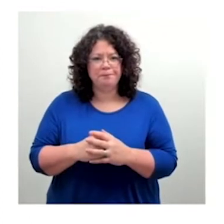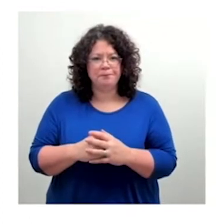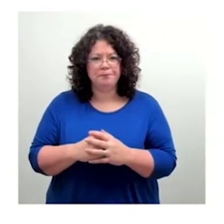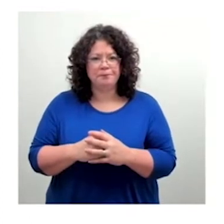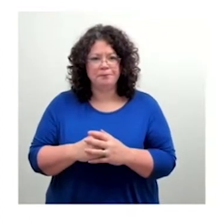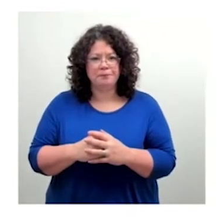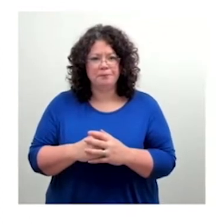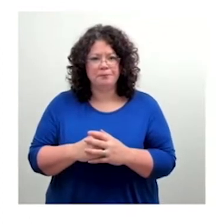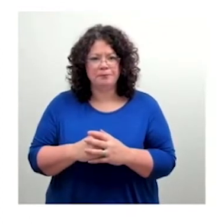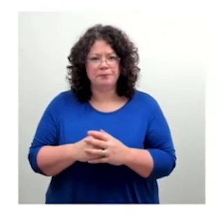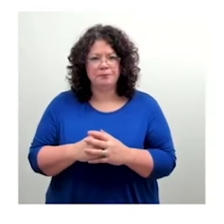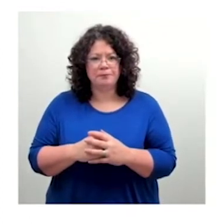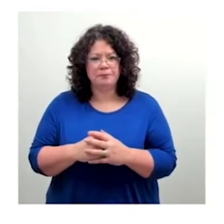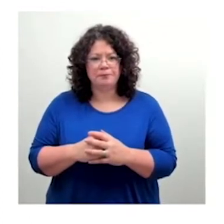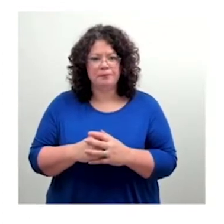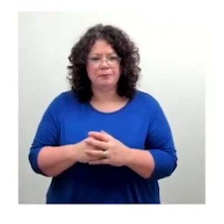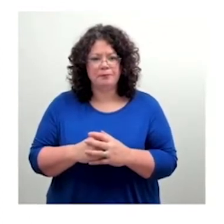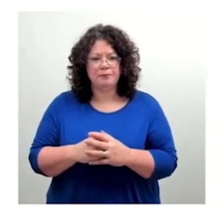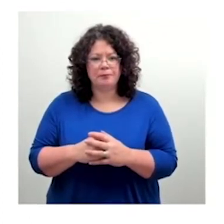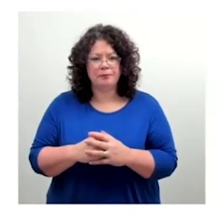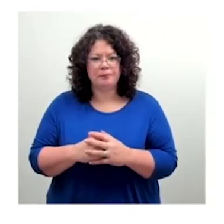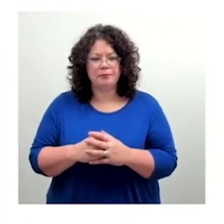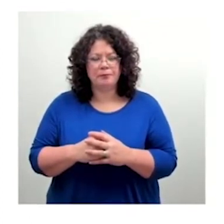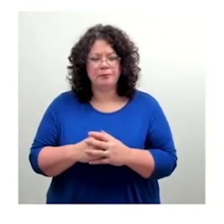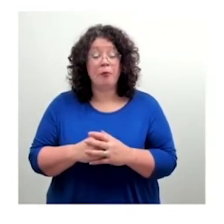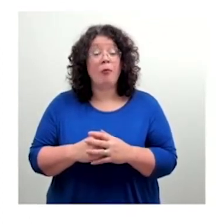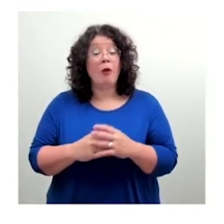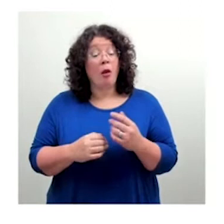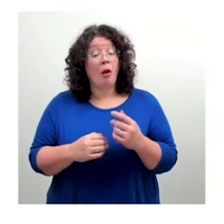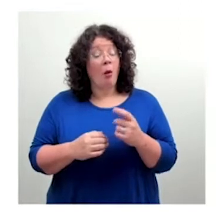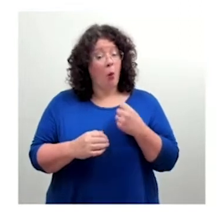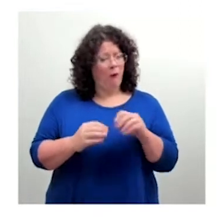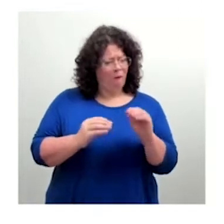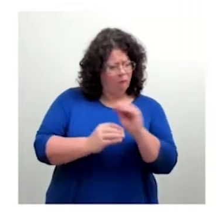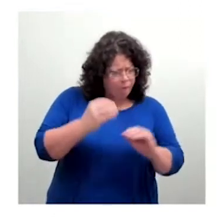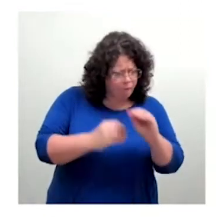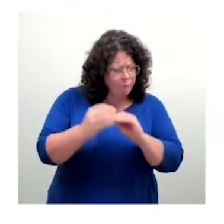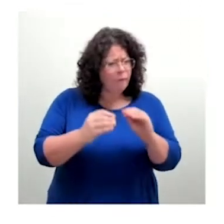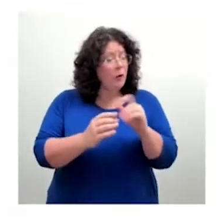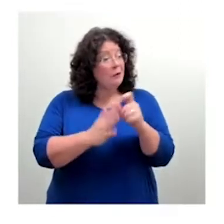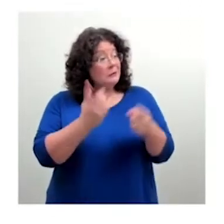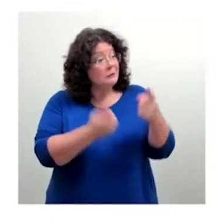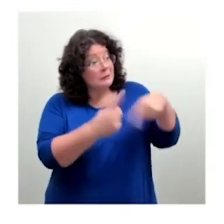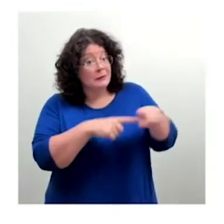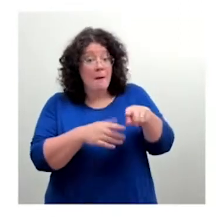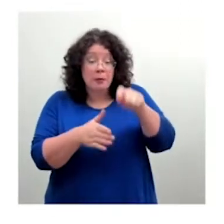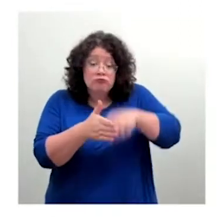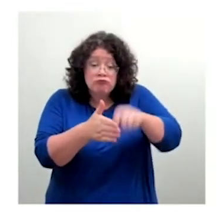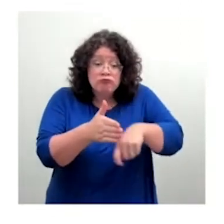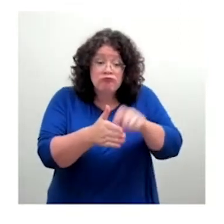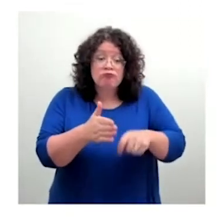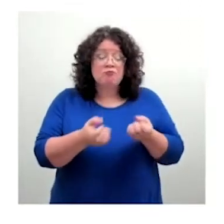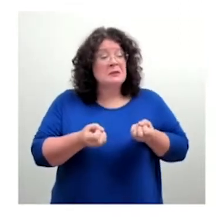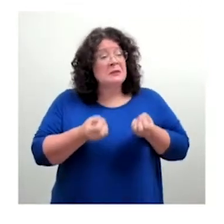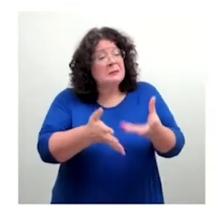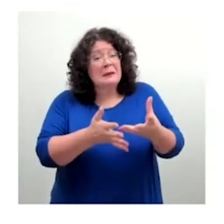us that a huge number of disabled people still are excluded from society despite laws and initiatives to